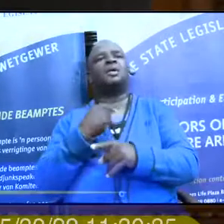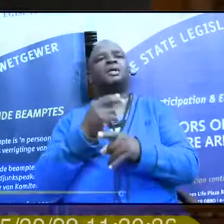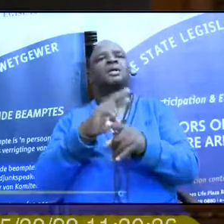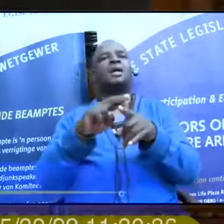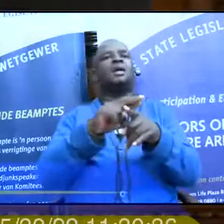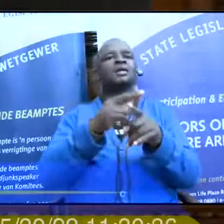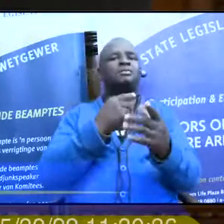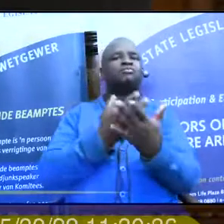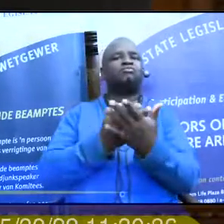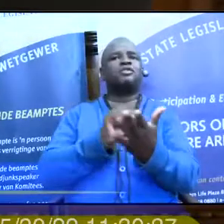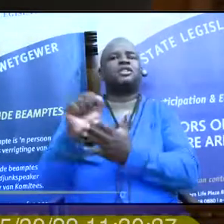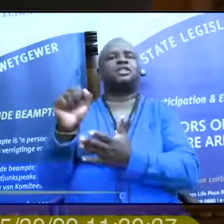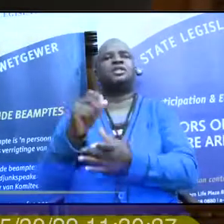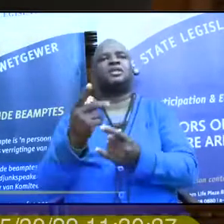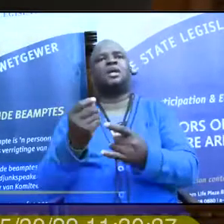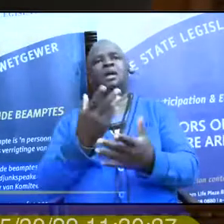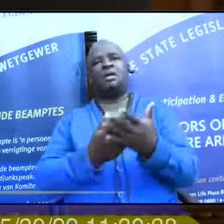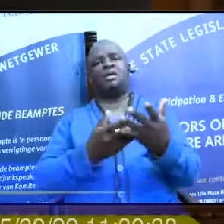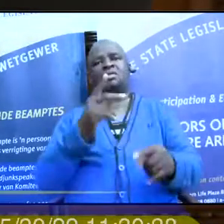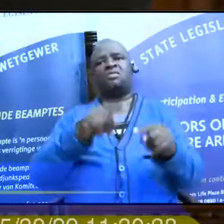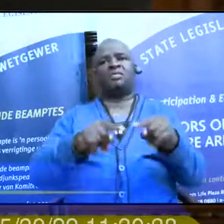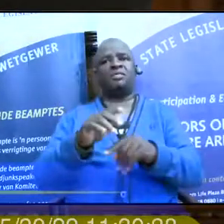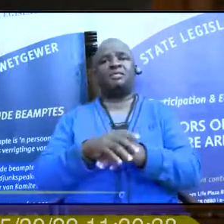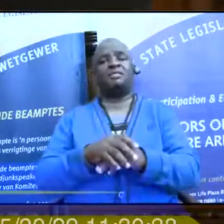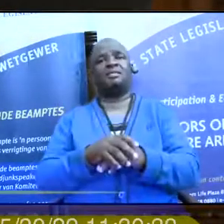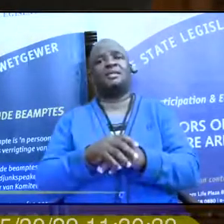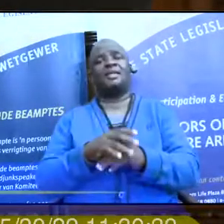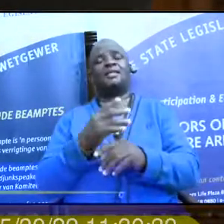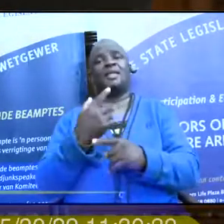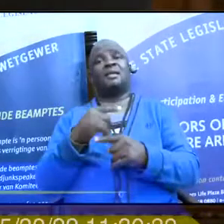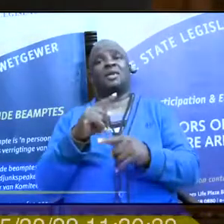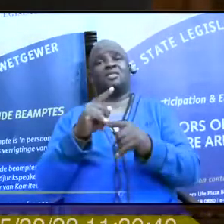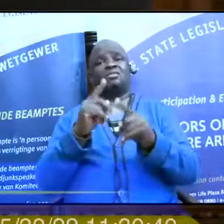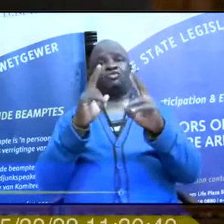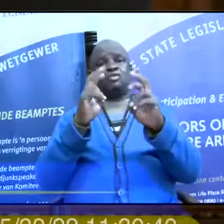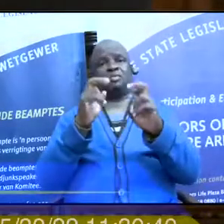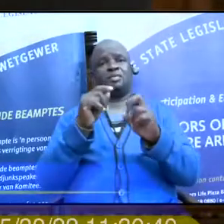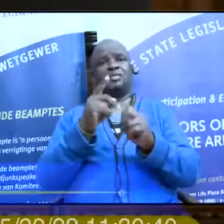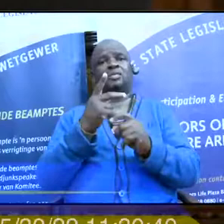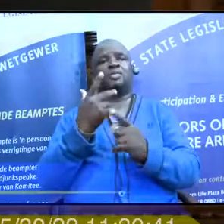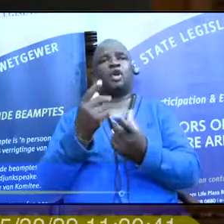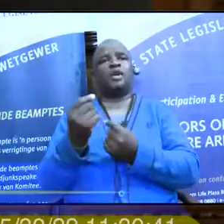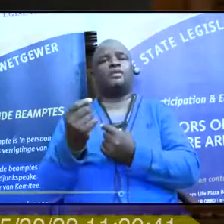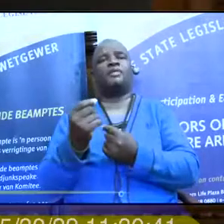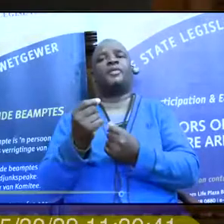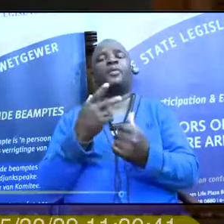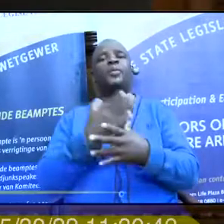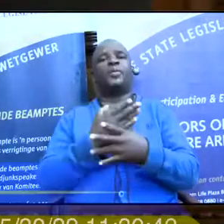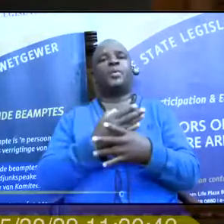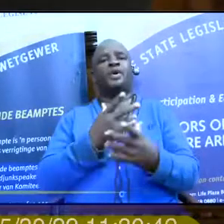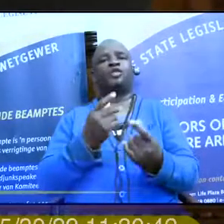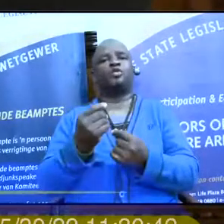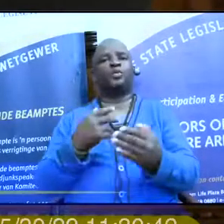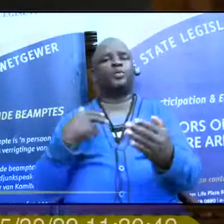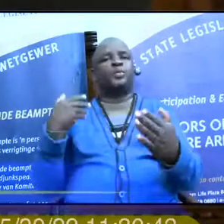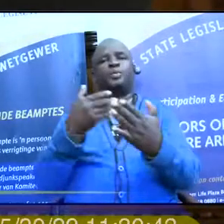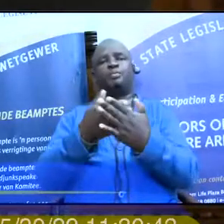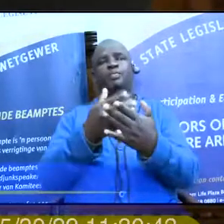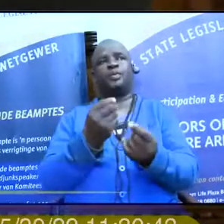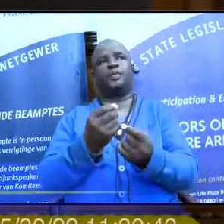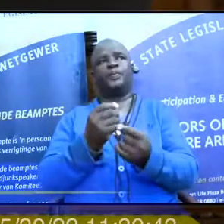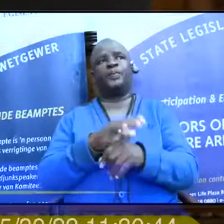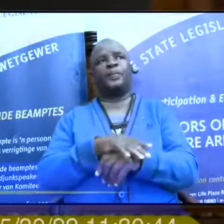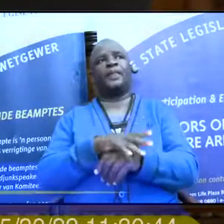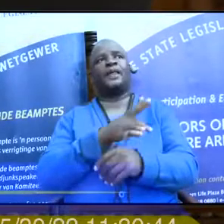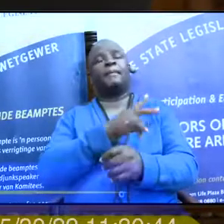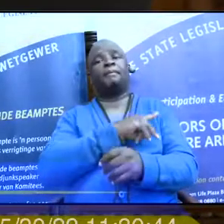be for sale and so on and so forth so so in terms of that there has been some work done and the premier in a